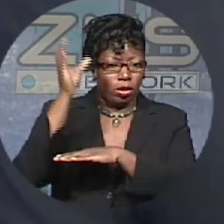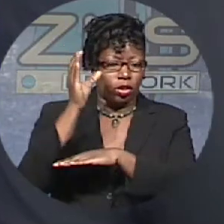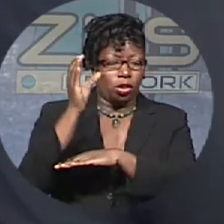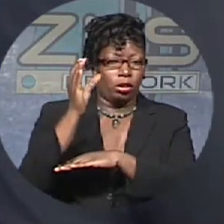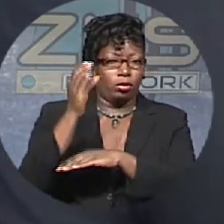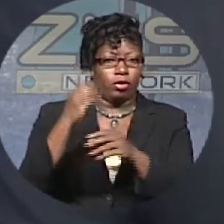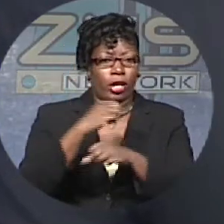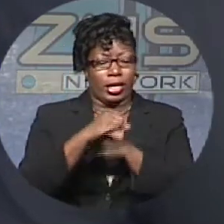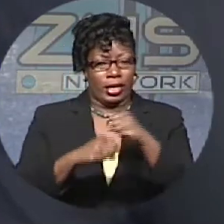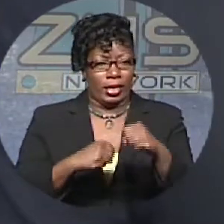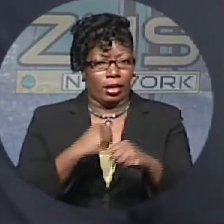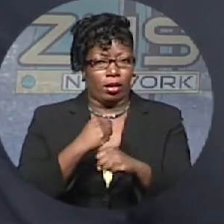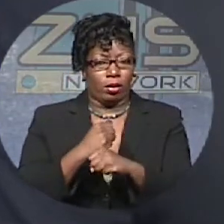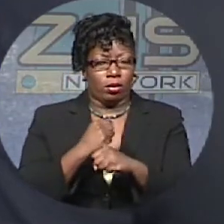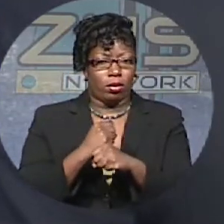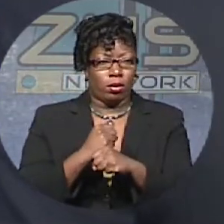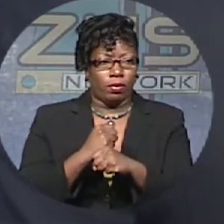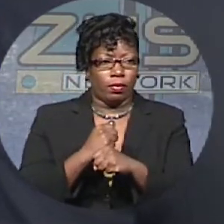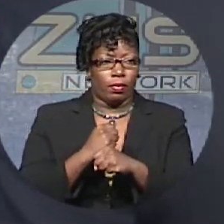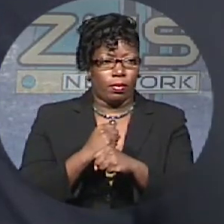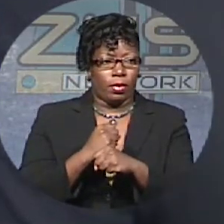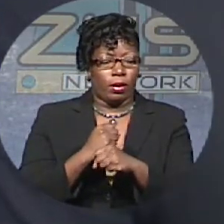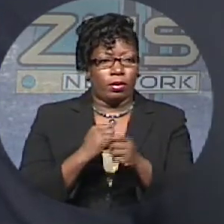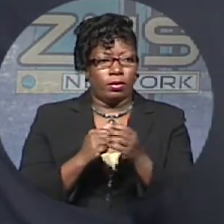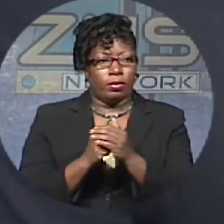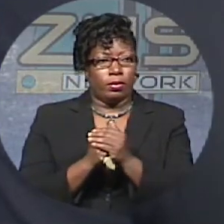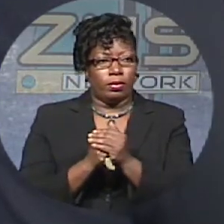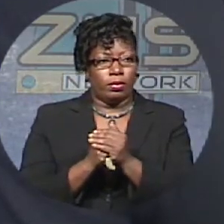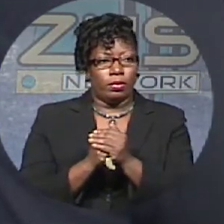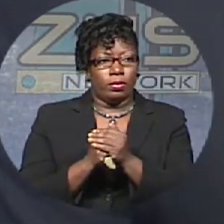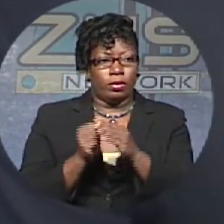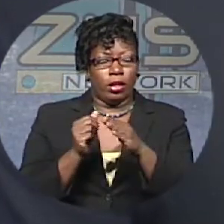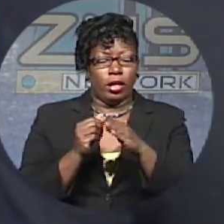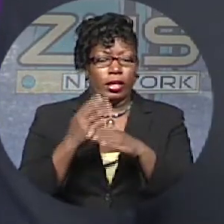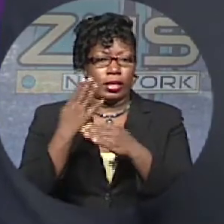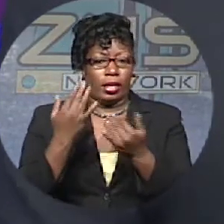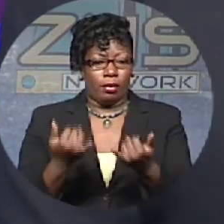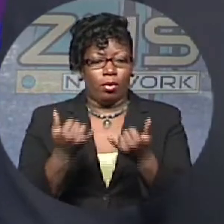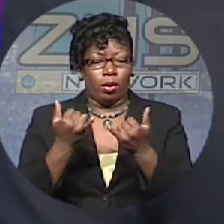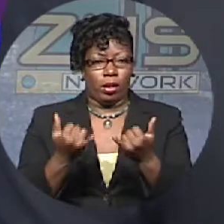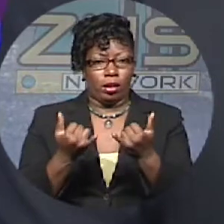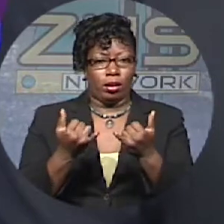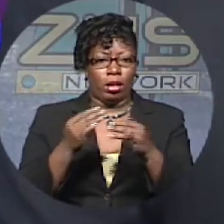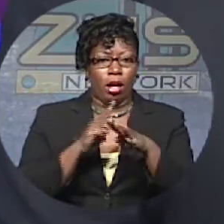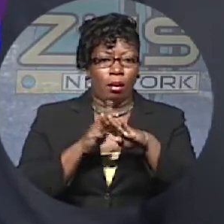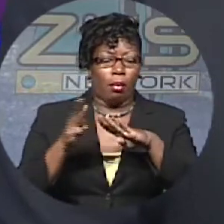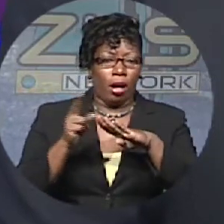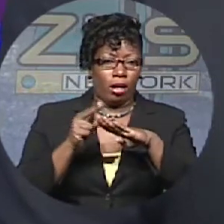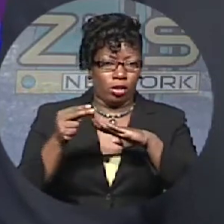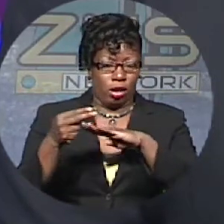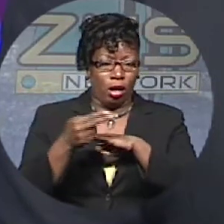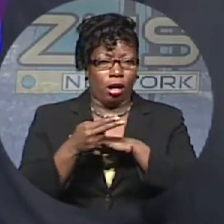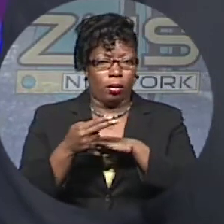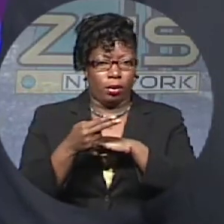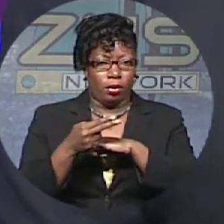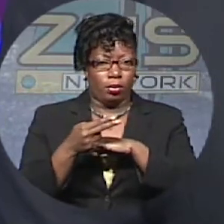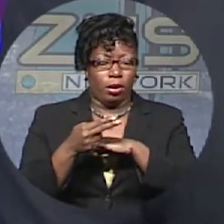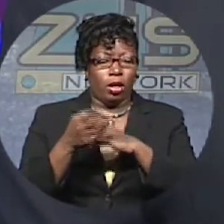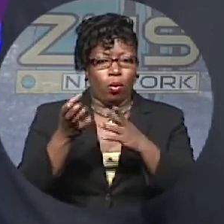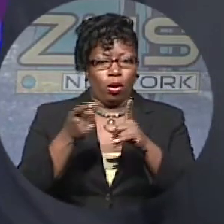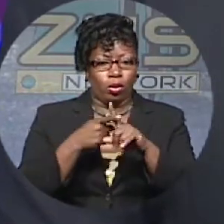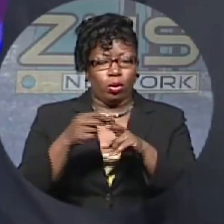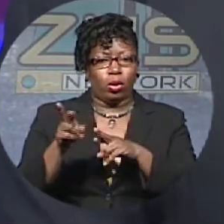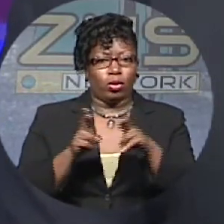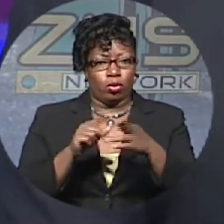years. The long-standing community known as the Mud and Marsh Harbor is also getting the attention of officials looking to control the sprawling